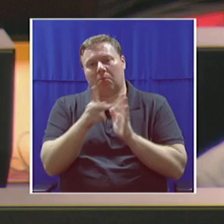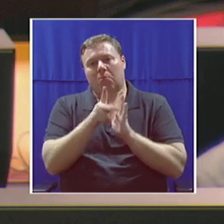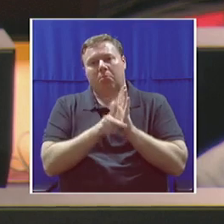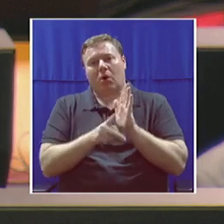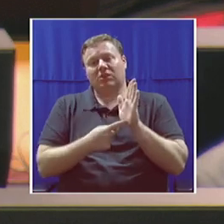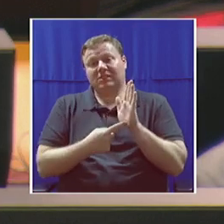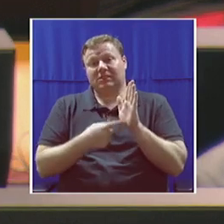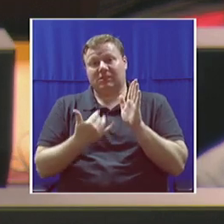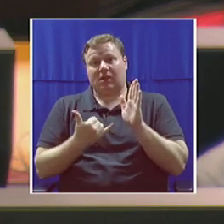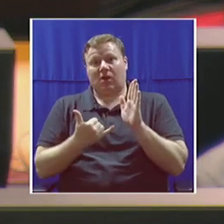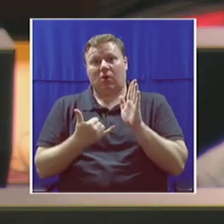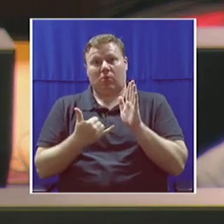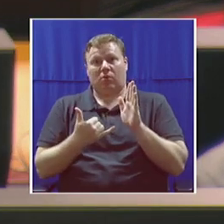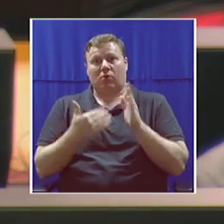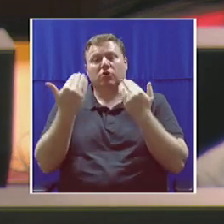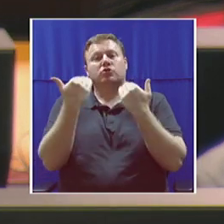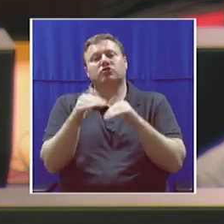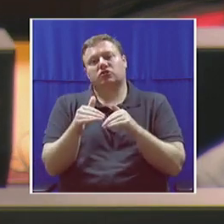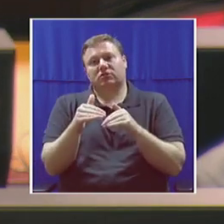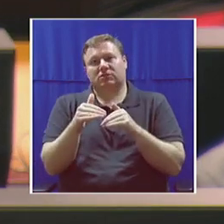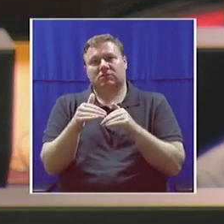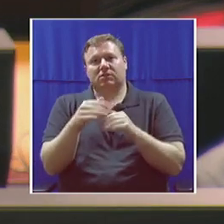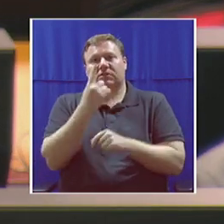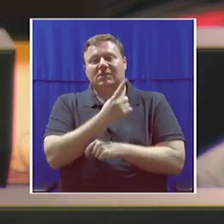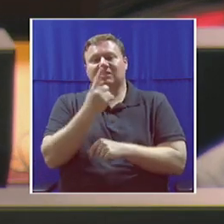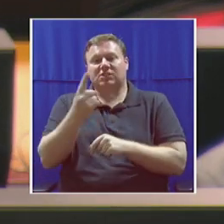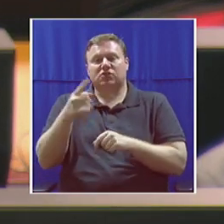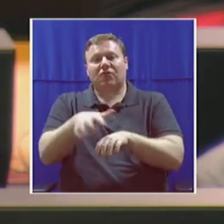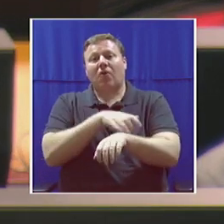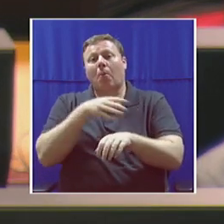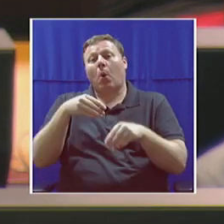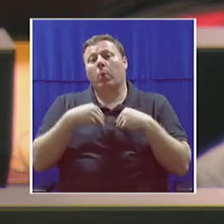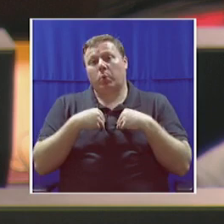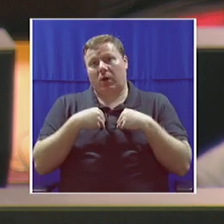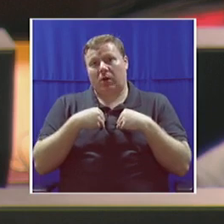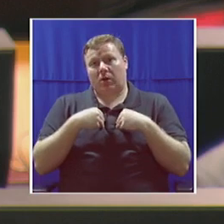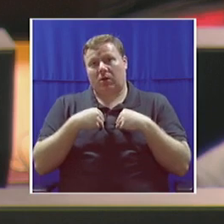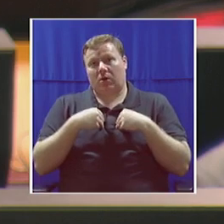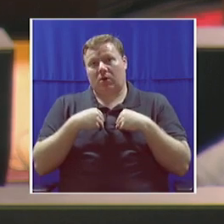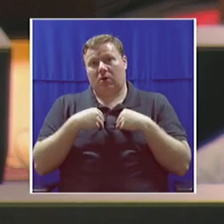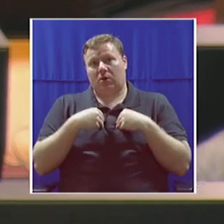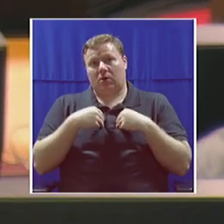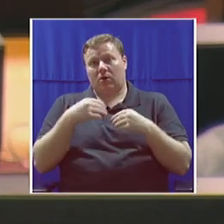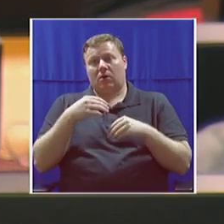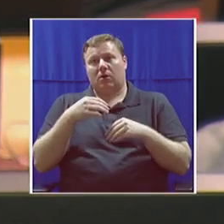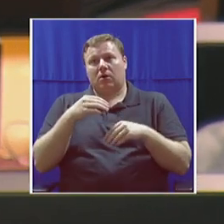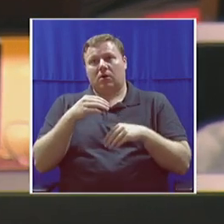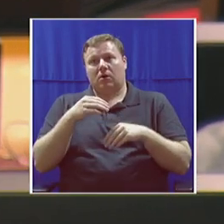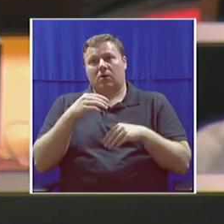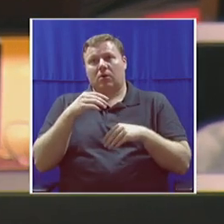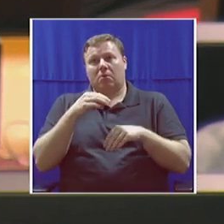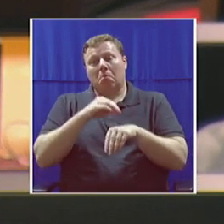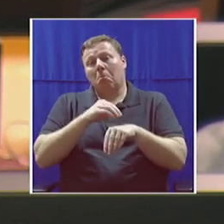your department which restricts each Farm owner to have more than one one